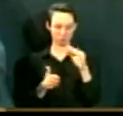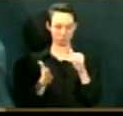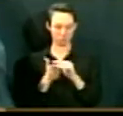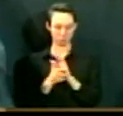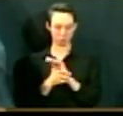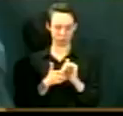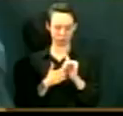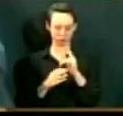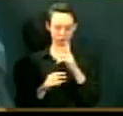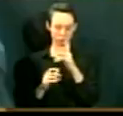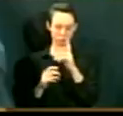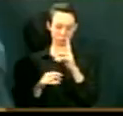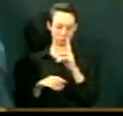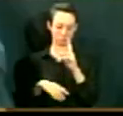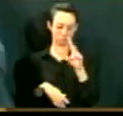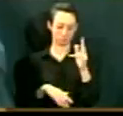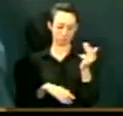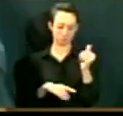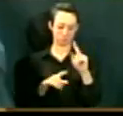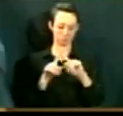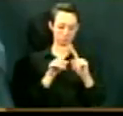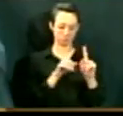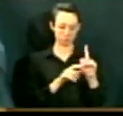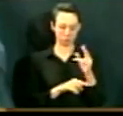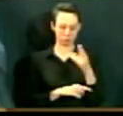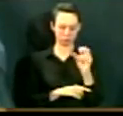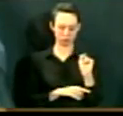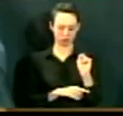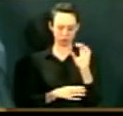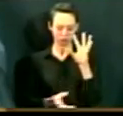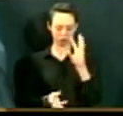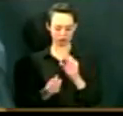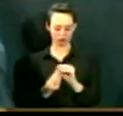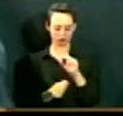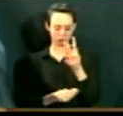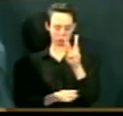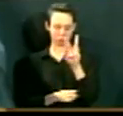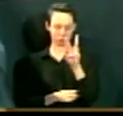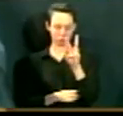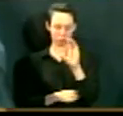total donation of $650,000 for academic purposes.